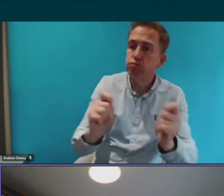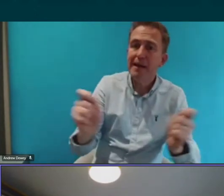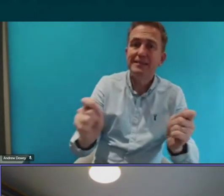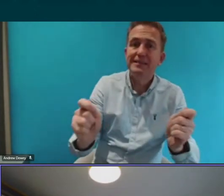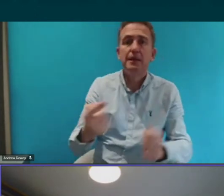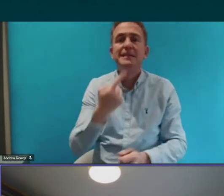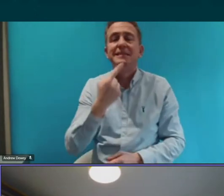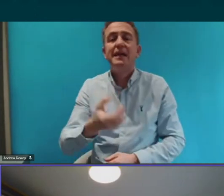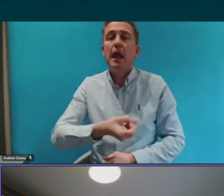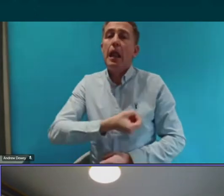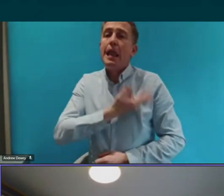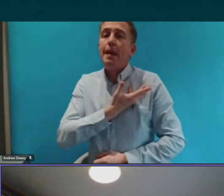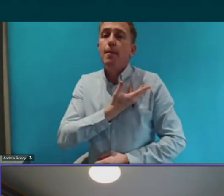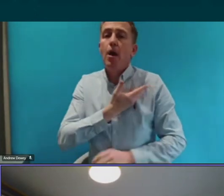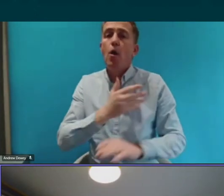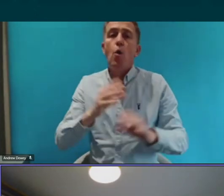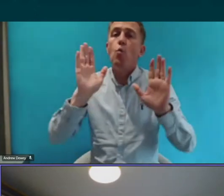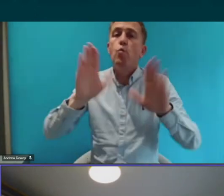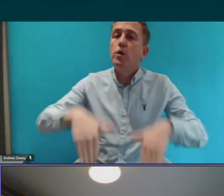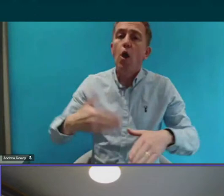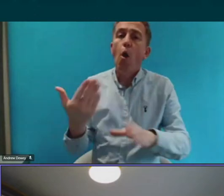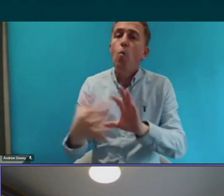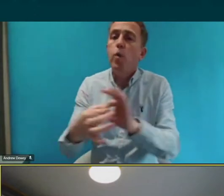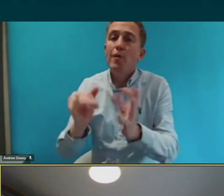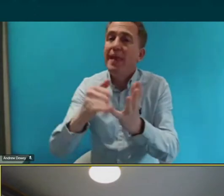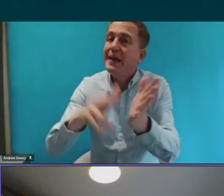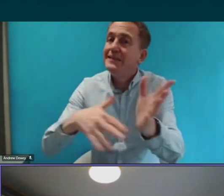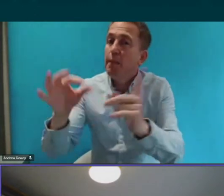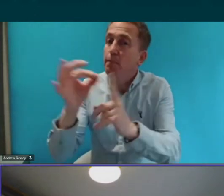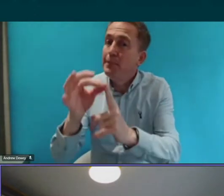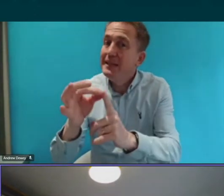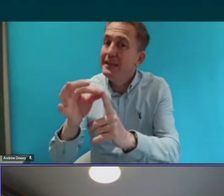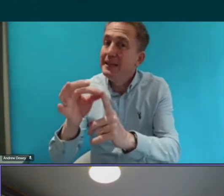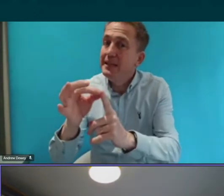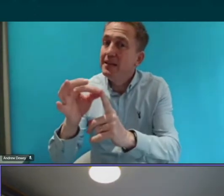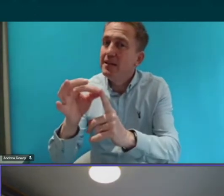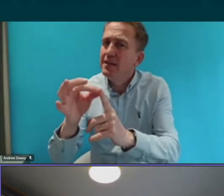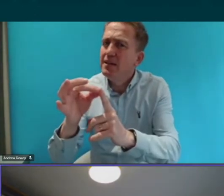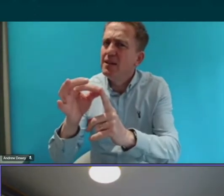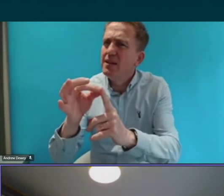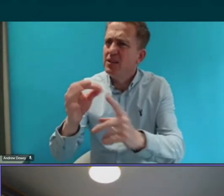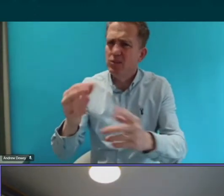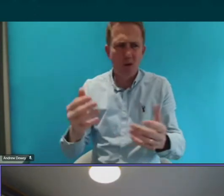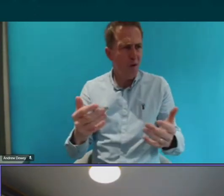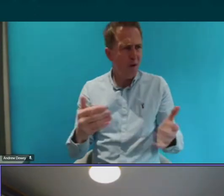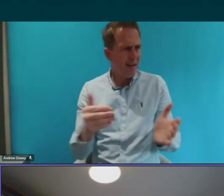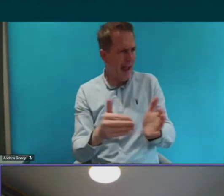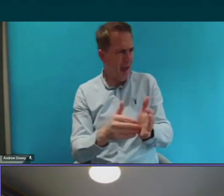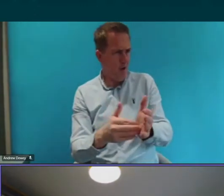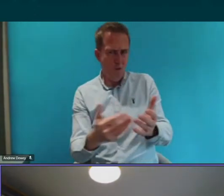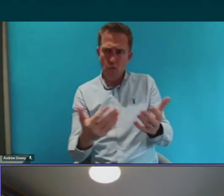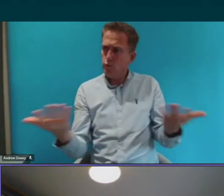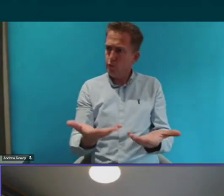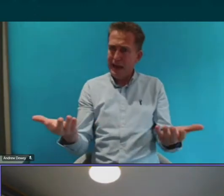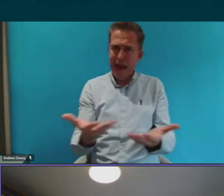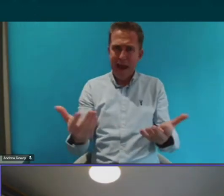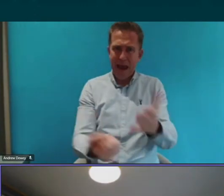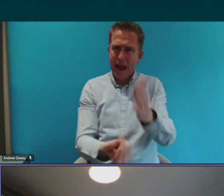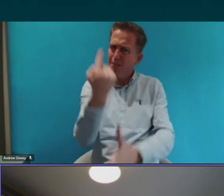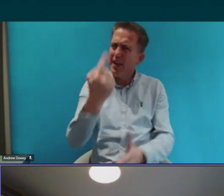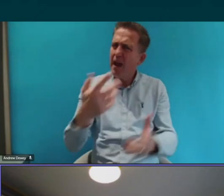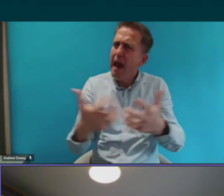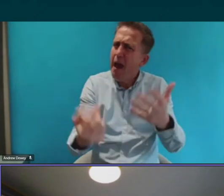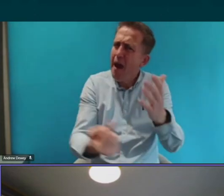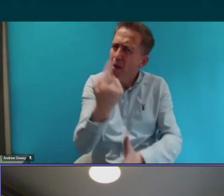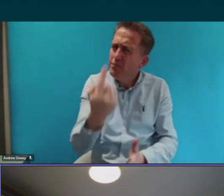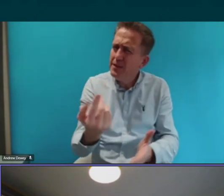would in no way work with the SNP. So how have we got to this position today? As